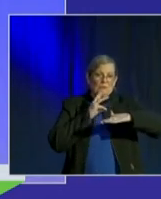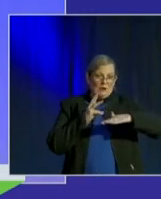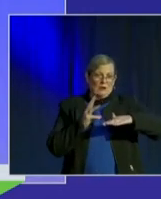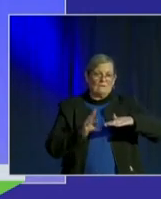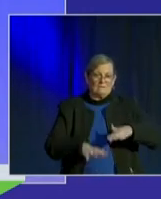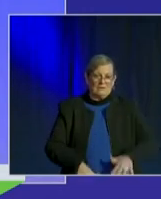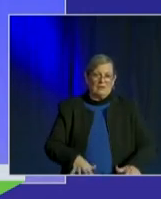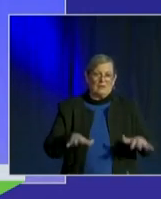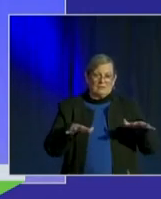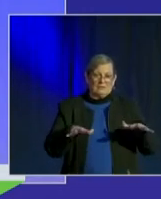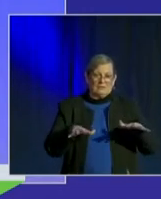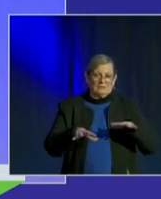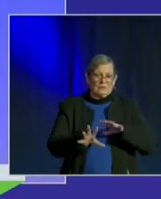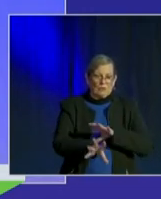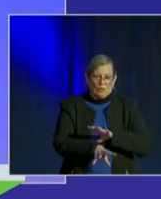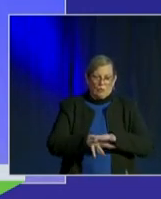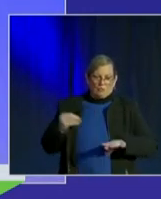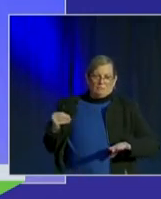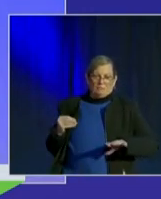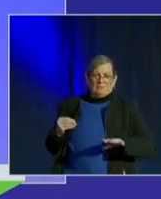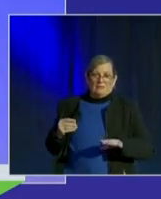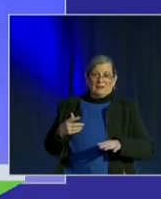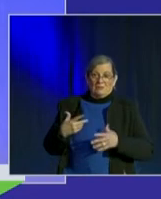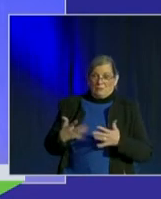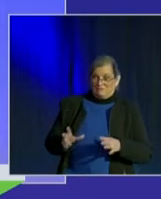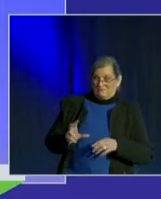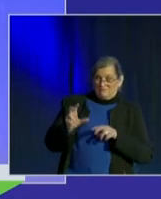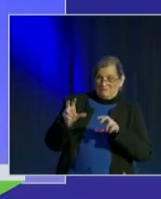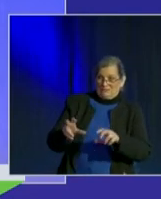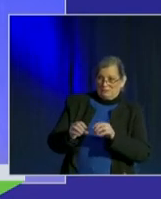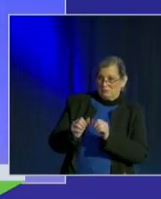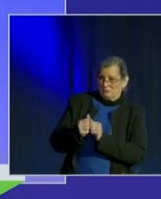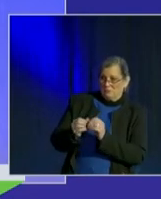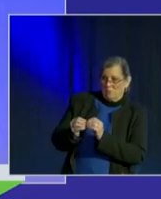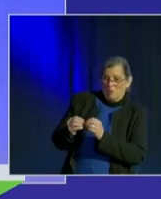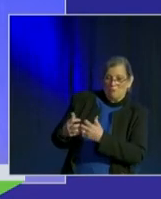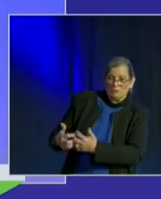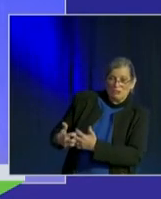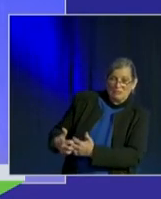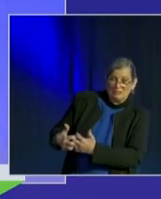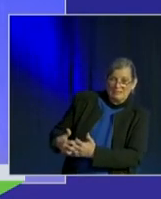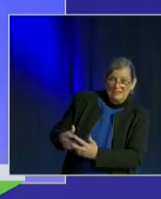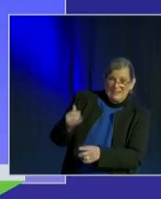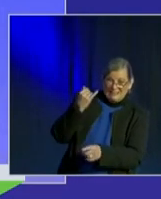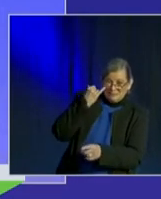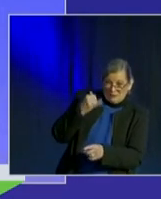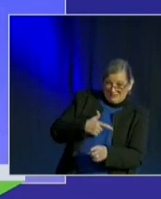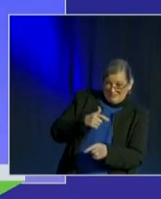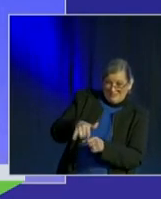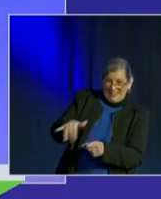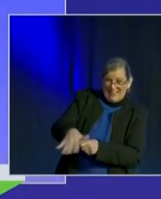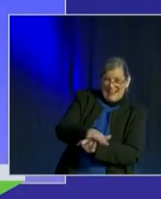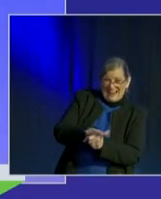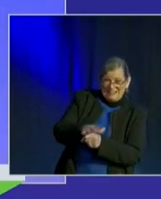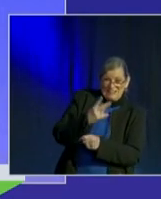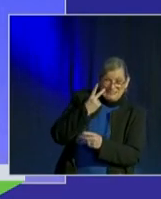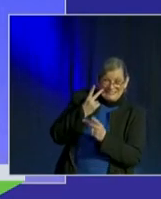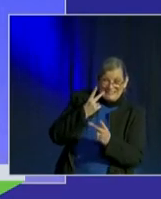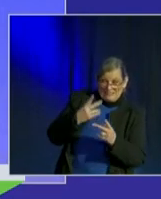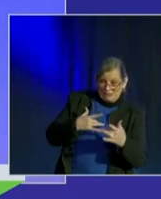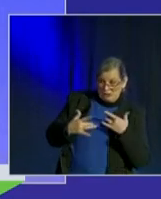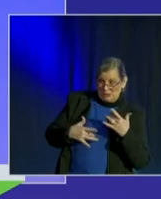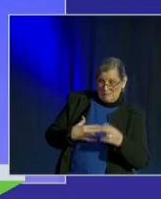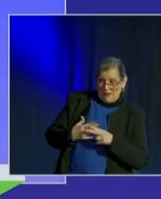up in there. So I would encourage anyone that believes they are in an area that now they see as prone to flooding to